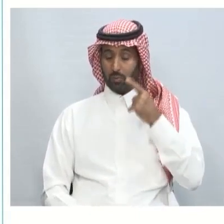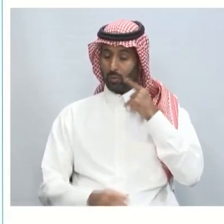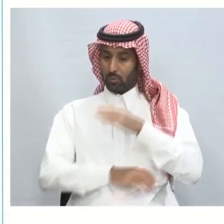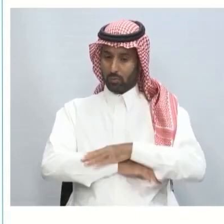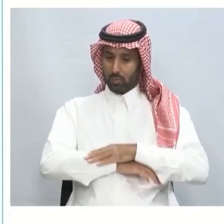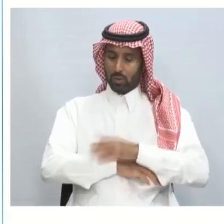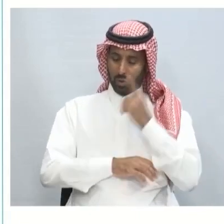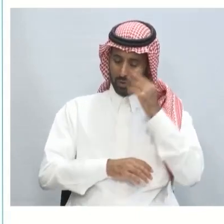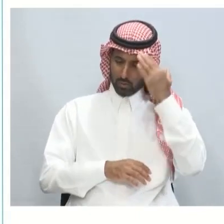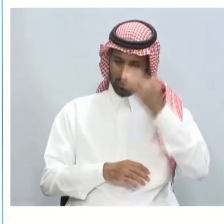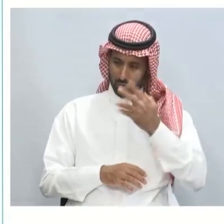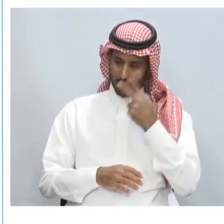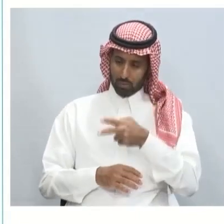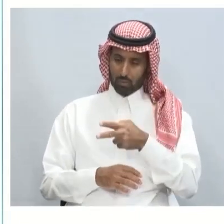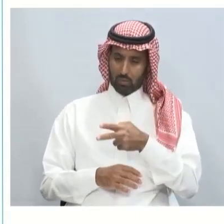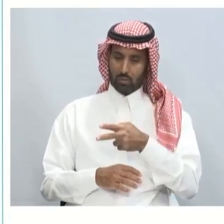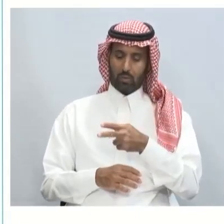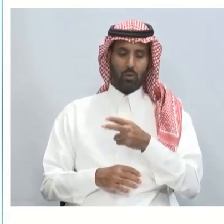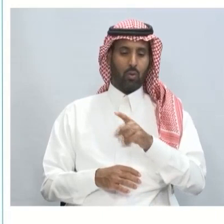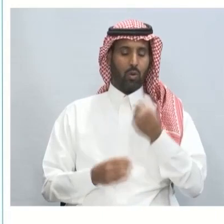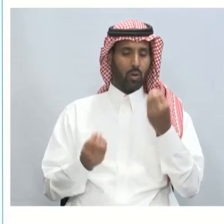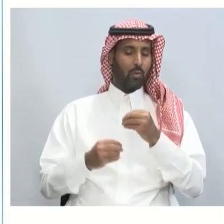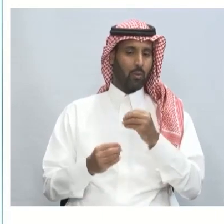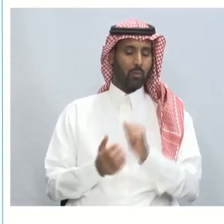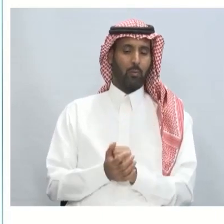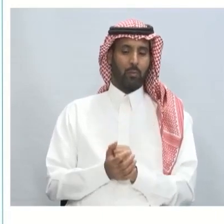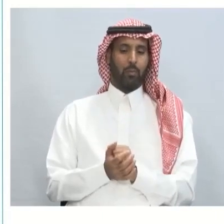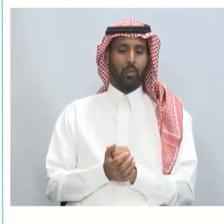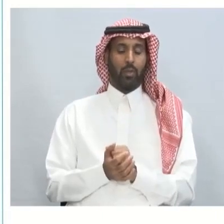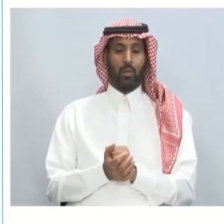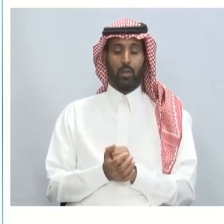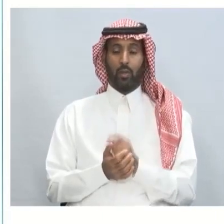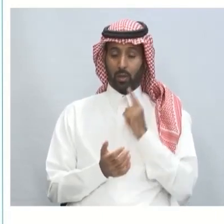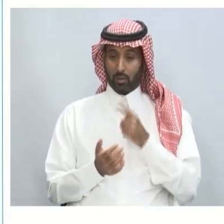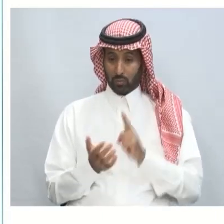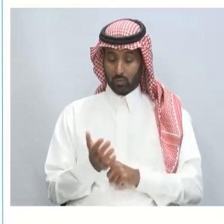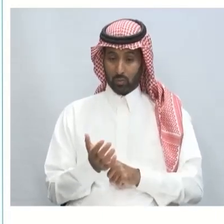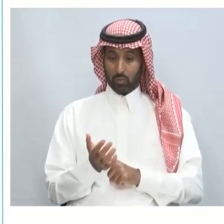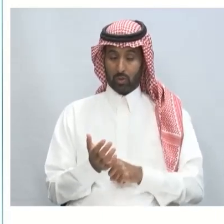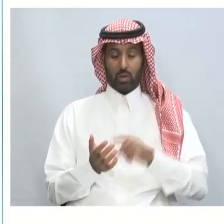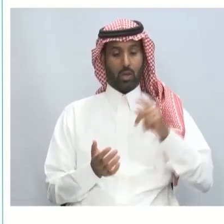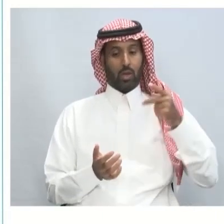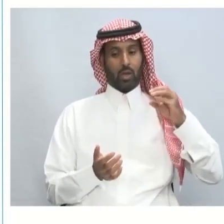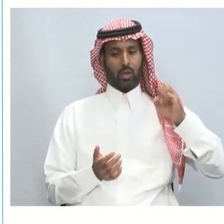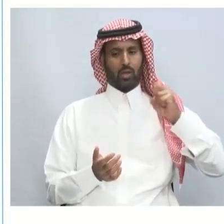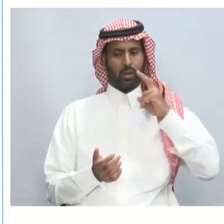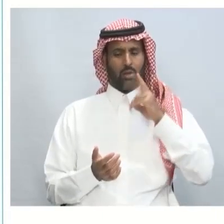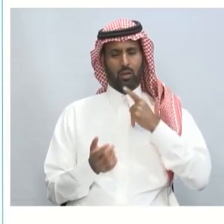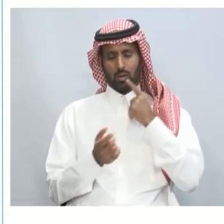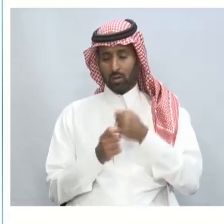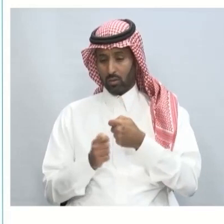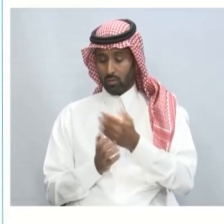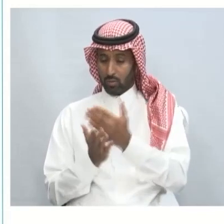show consideration. Oh, one more thing. Khalid replied, sure. Mr. Cannon, what's your current